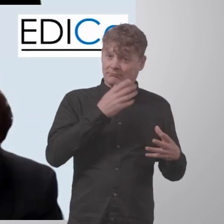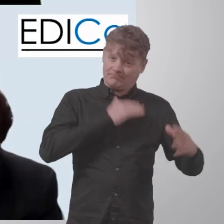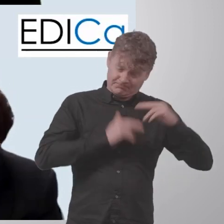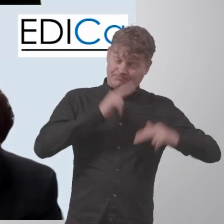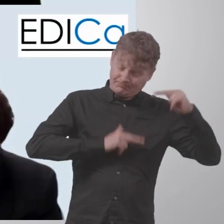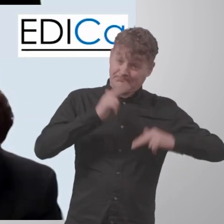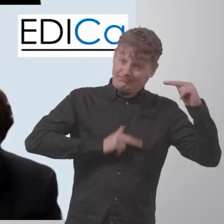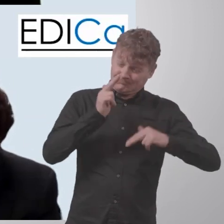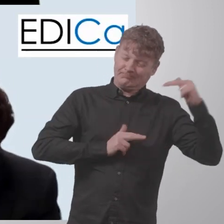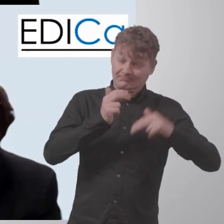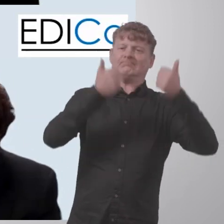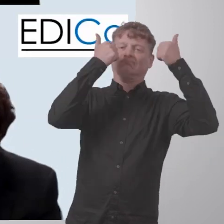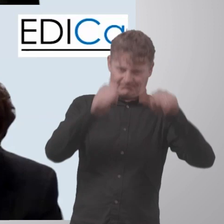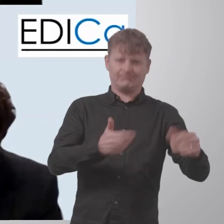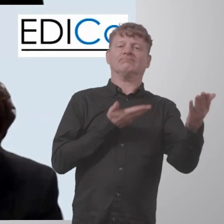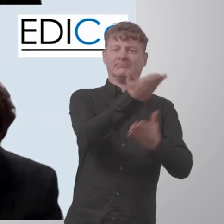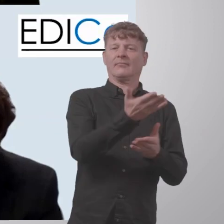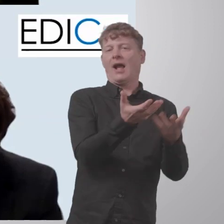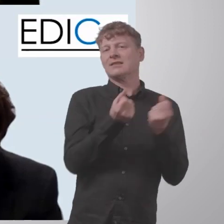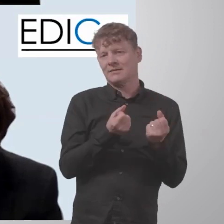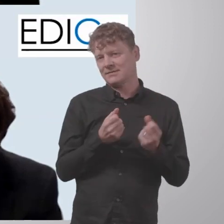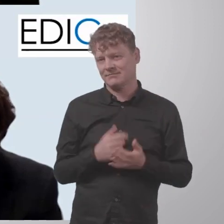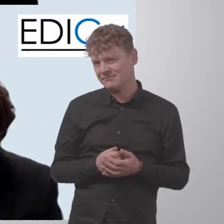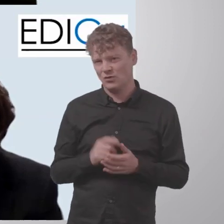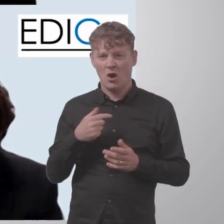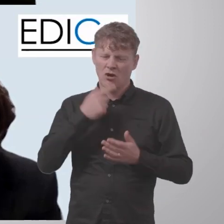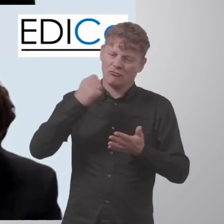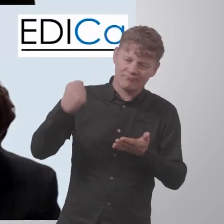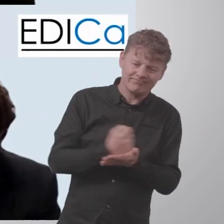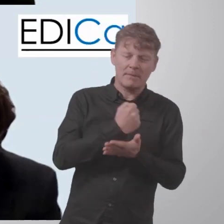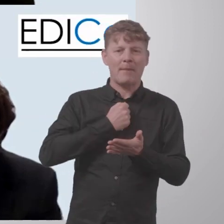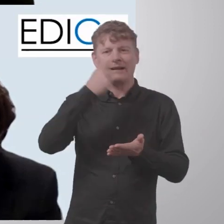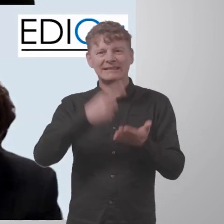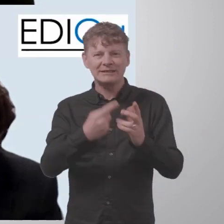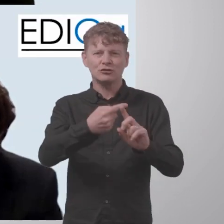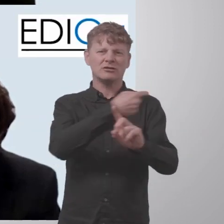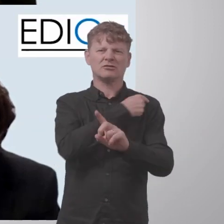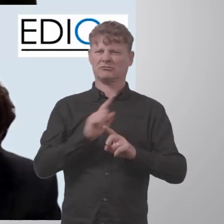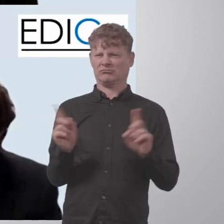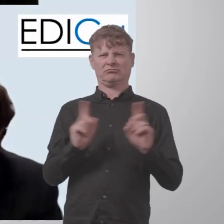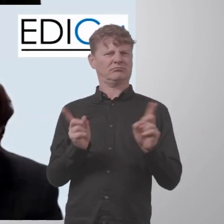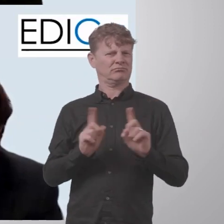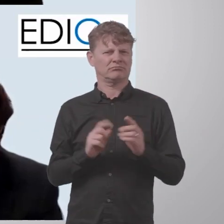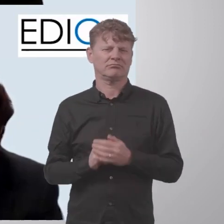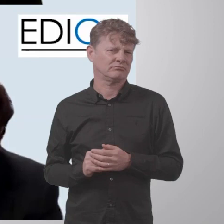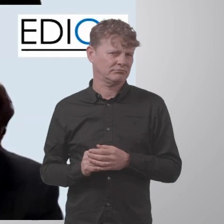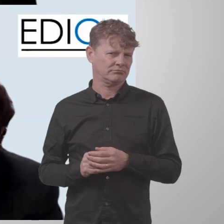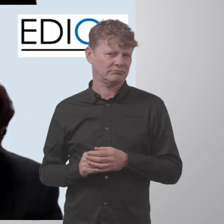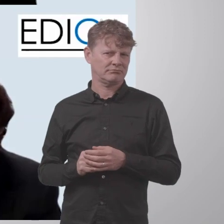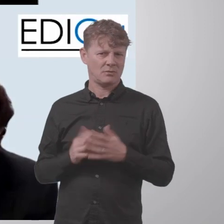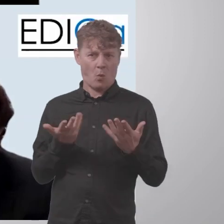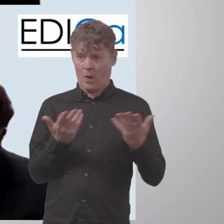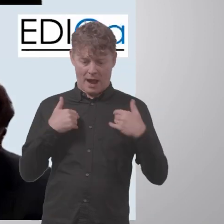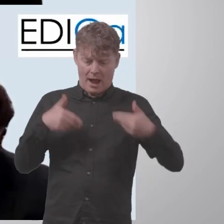I'm afraid it's not in my nature to regret the decisions that I've made. So where I am is pretty much where I wanted